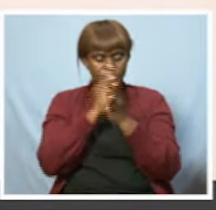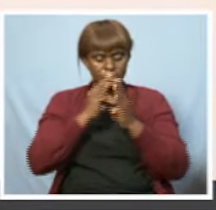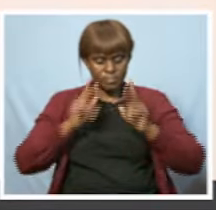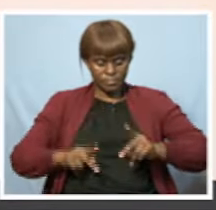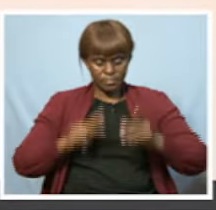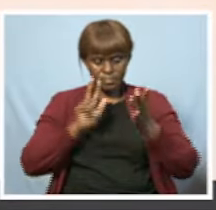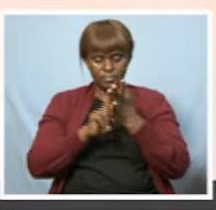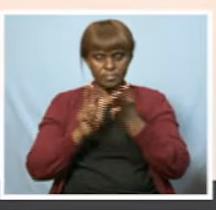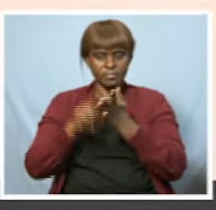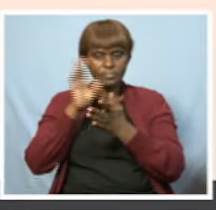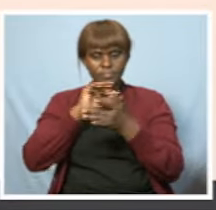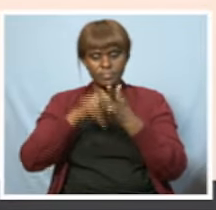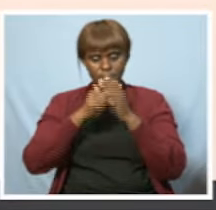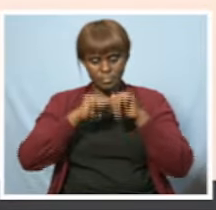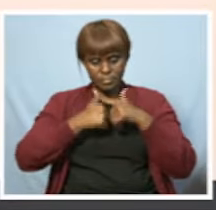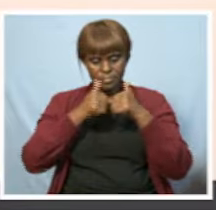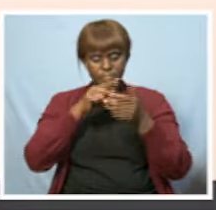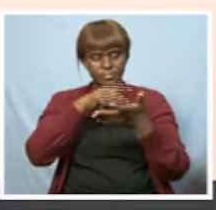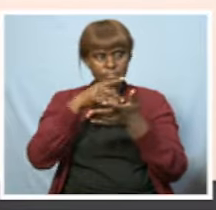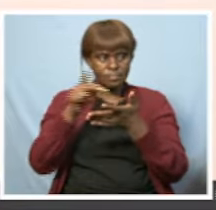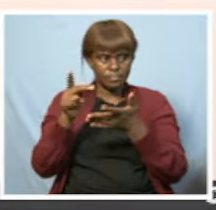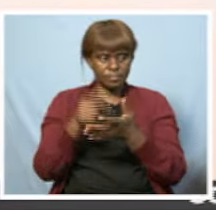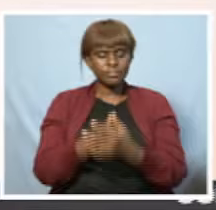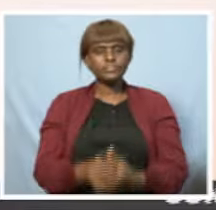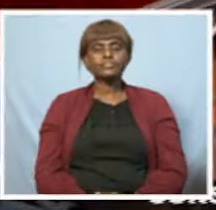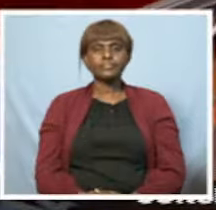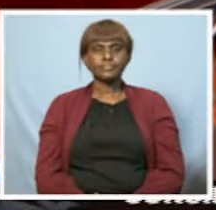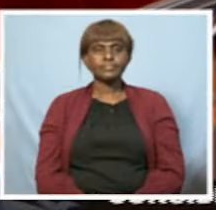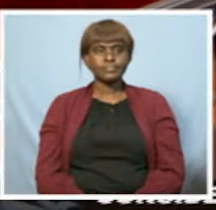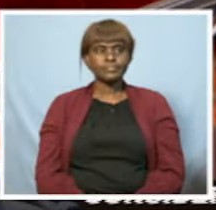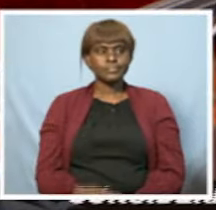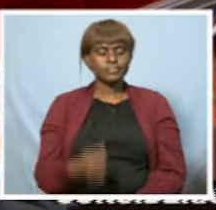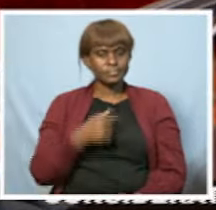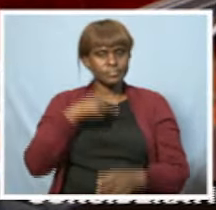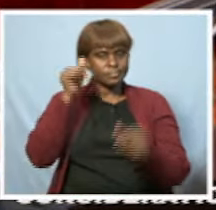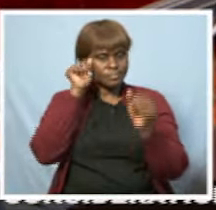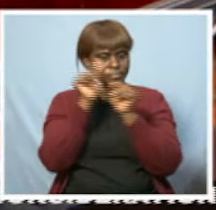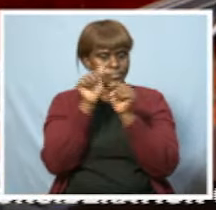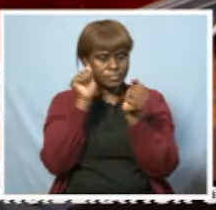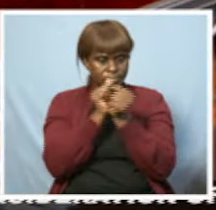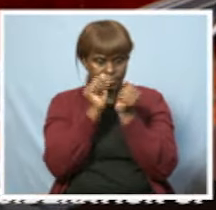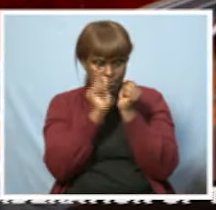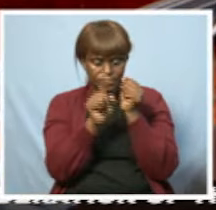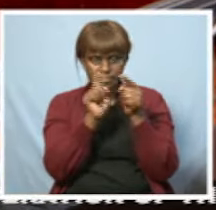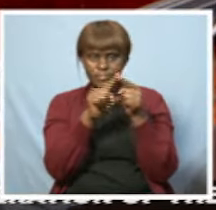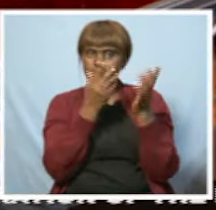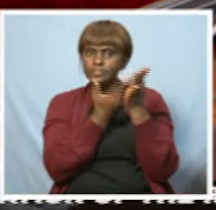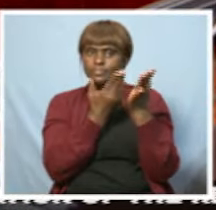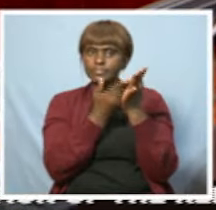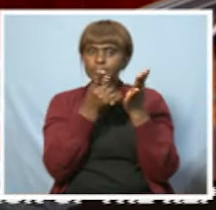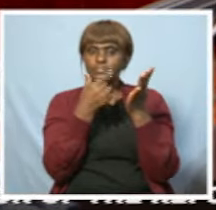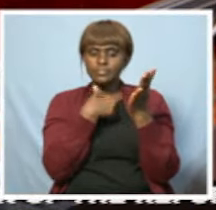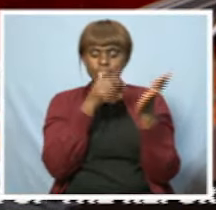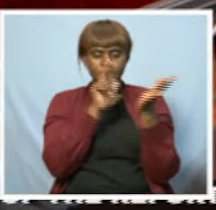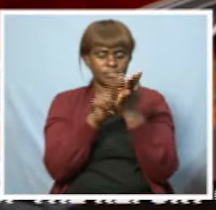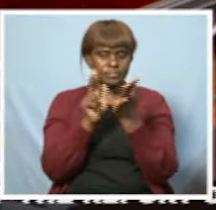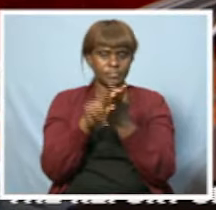for, that's how we're going to pay the contractor. I agree with you, but here you have signed